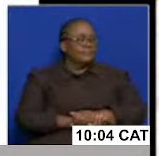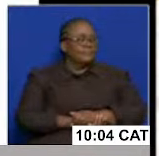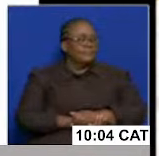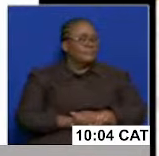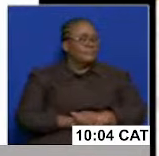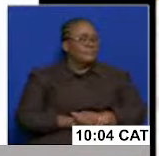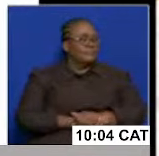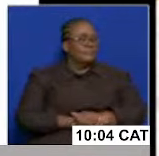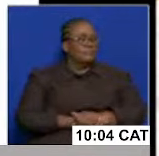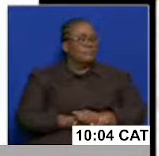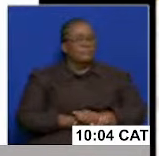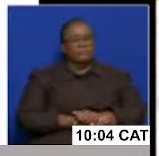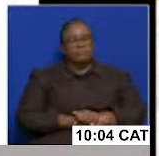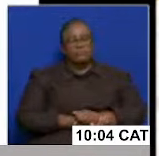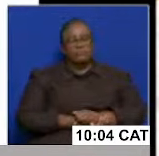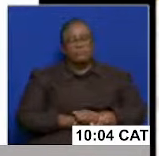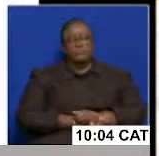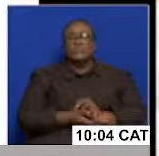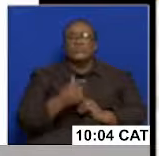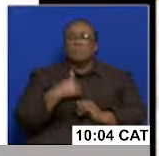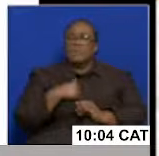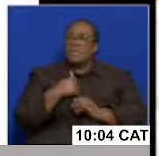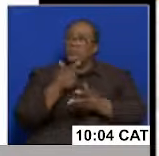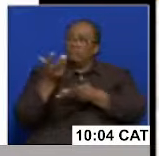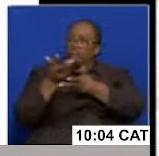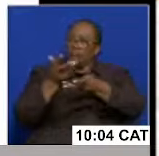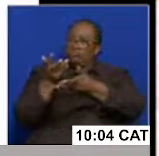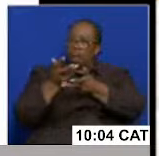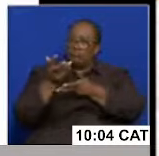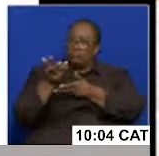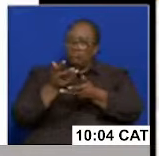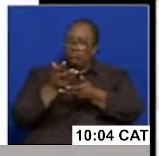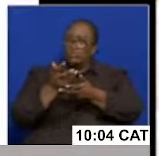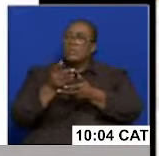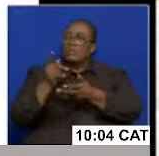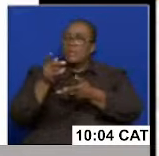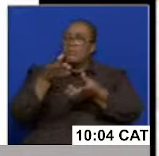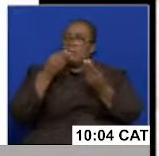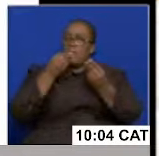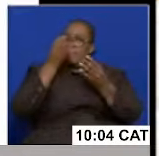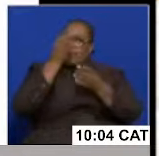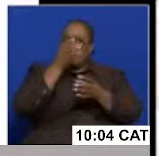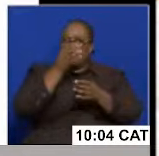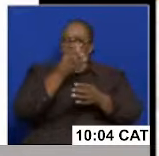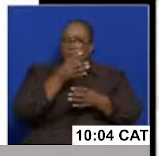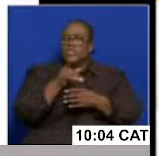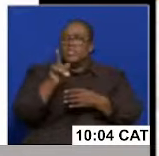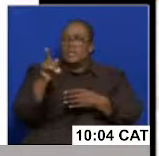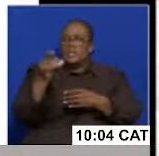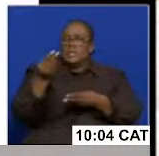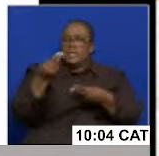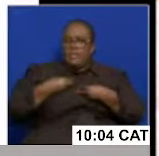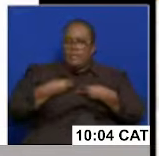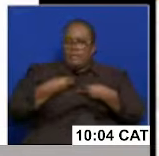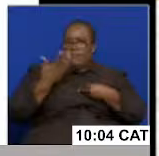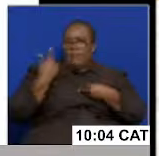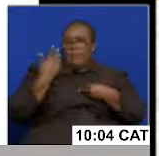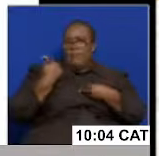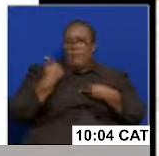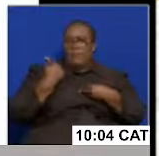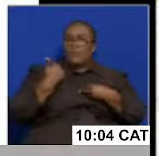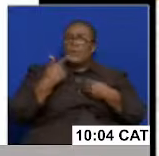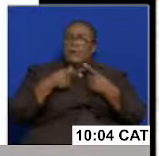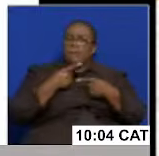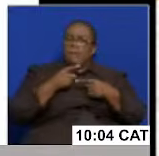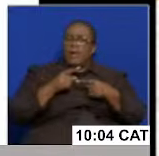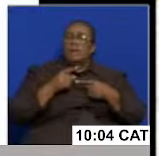In my discussions with him, we discussed the information he had initially given to me about the stones. Mr. Simon